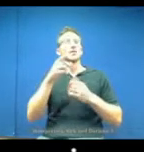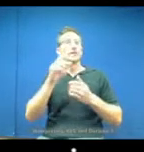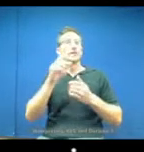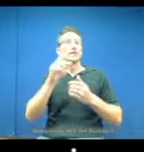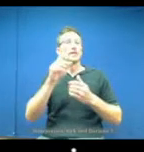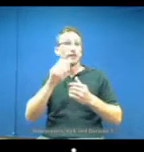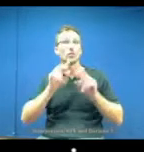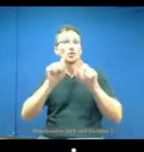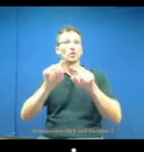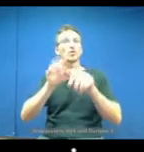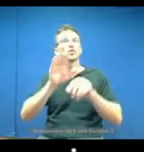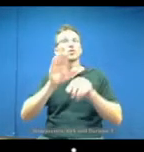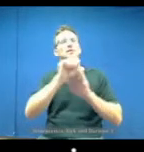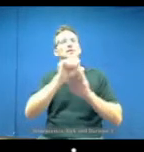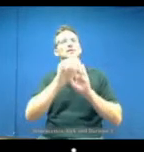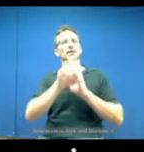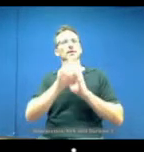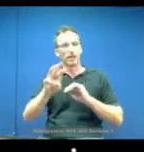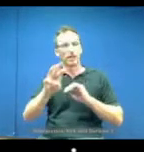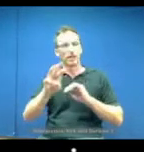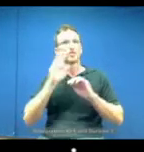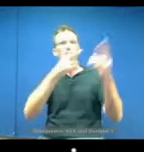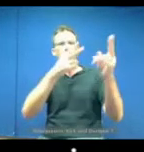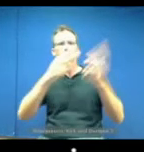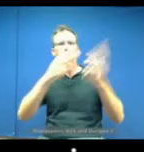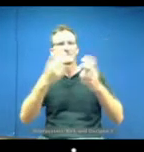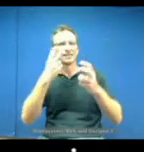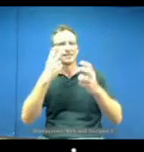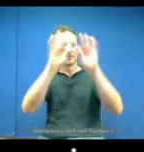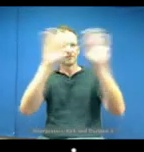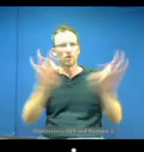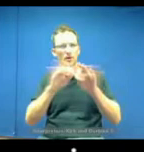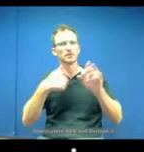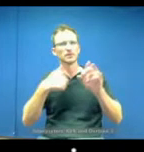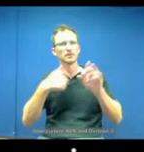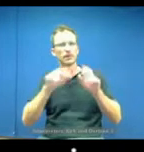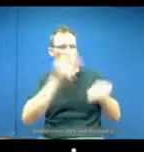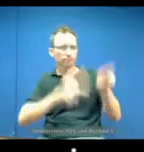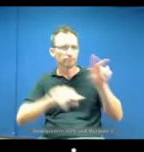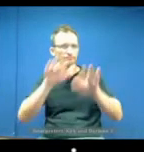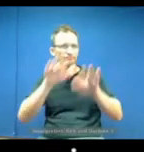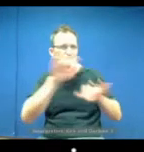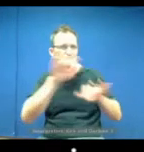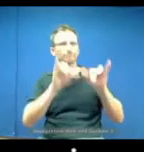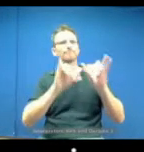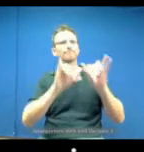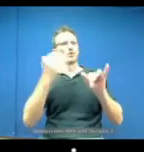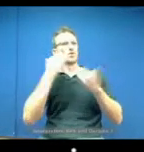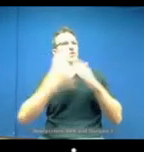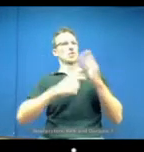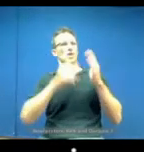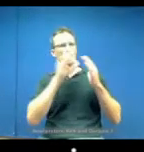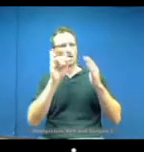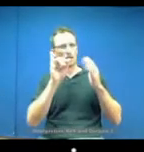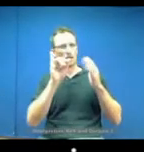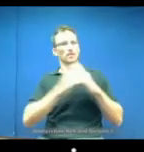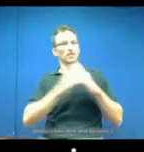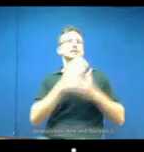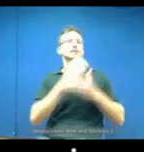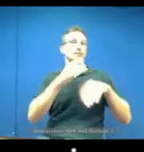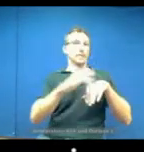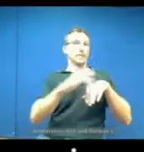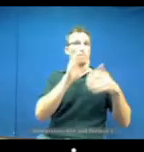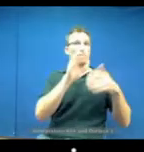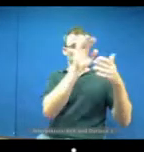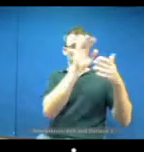complaint. And you would be familiar with those as well, both because they're in blank, and then you will have either filled